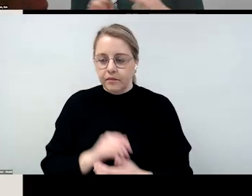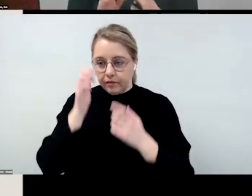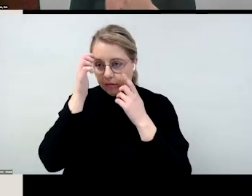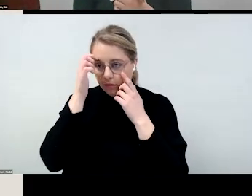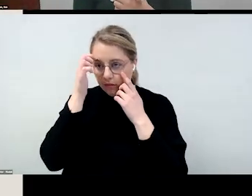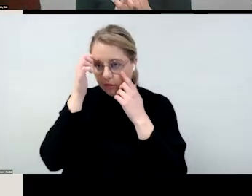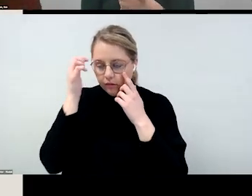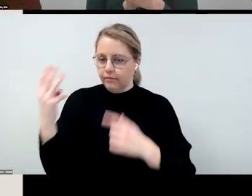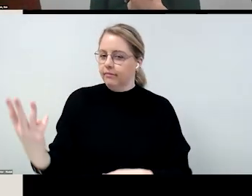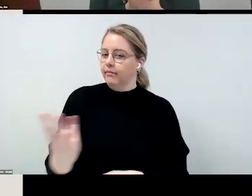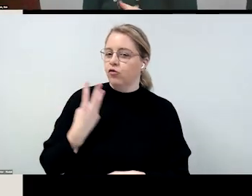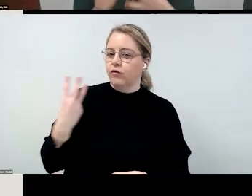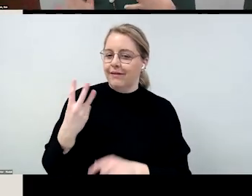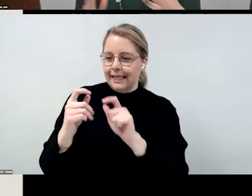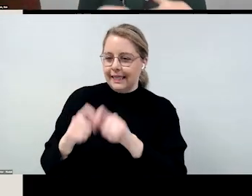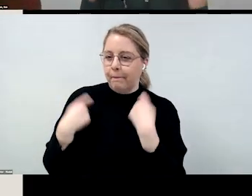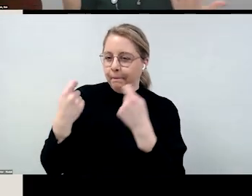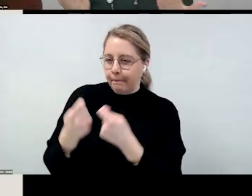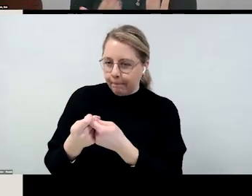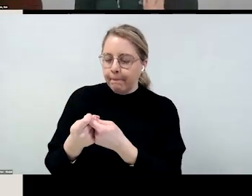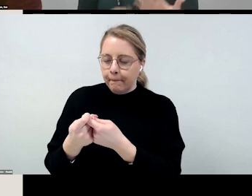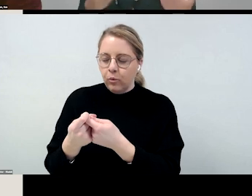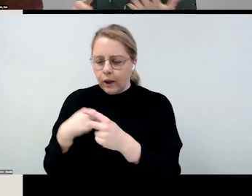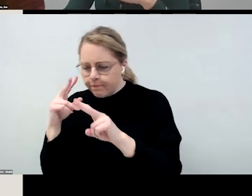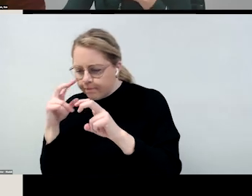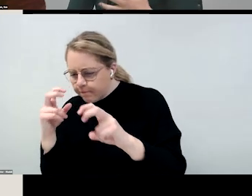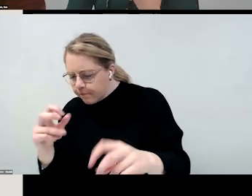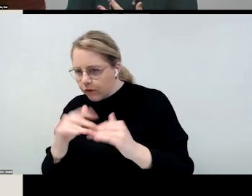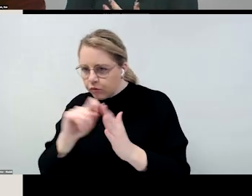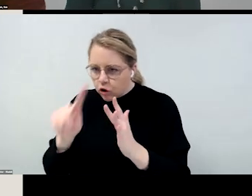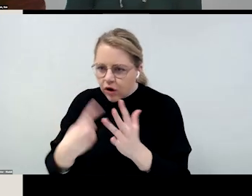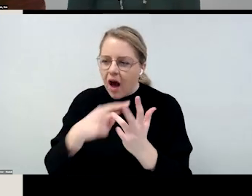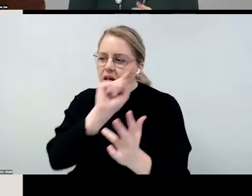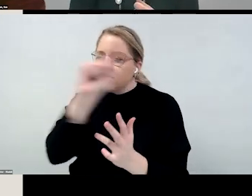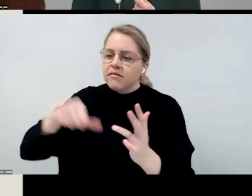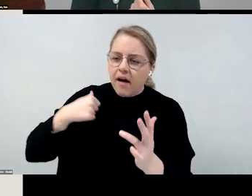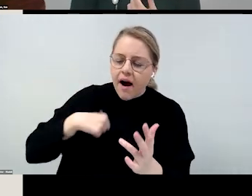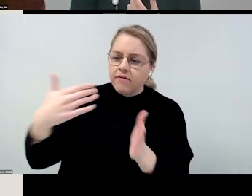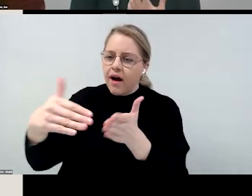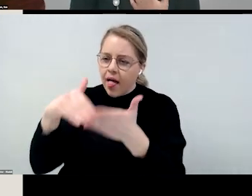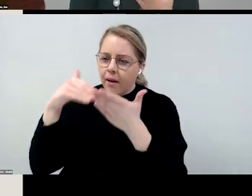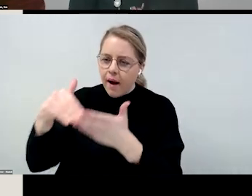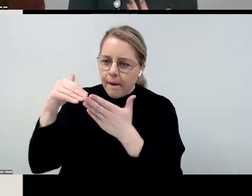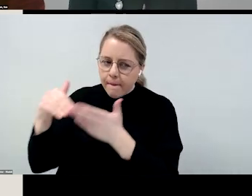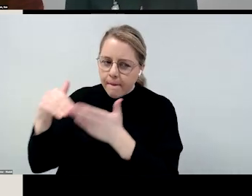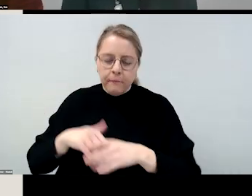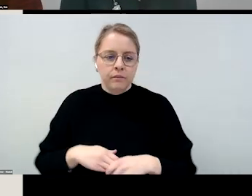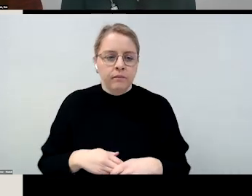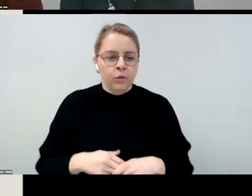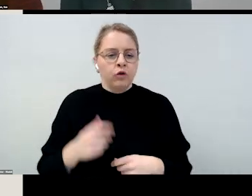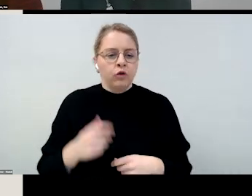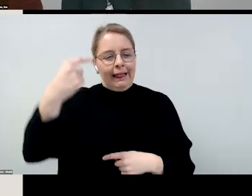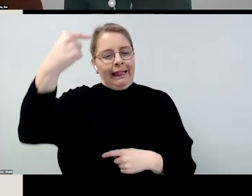So the three of us have been kind of exploring preventive healthcare along with other colleagues and collaborating partners, and we've tried to think about what are the key